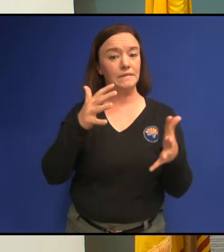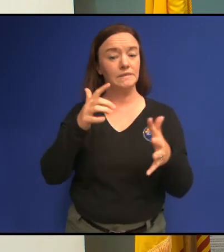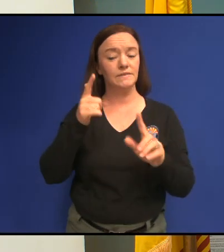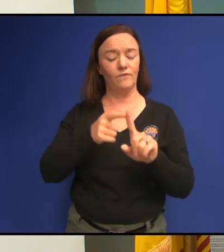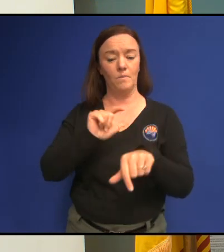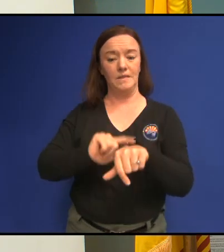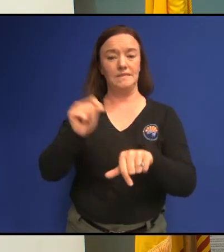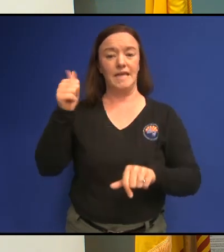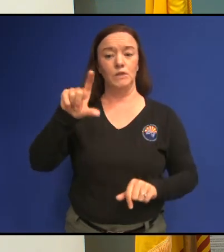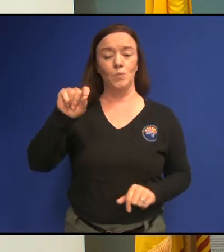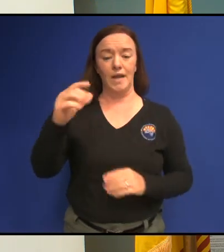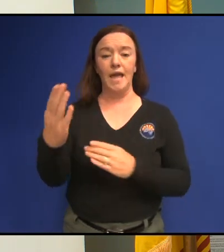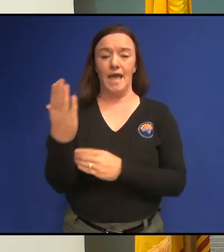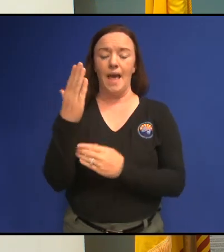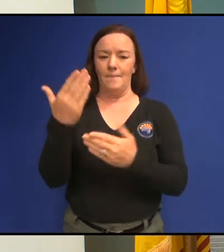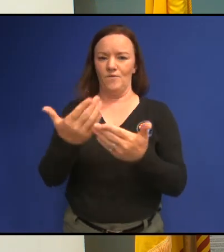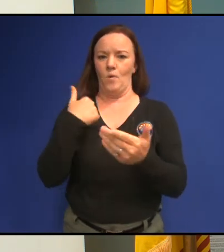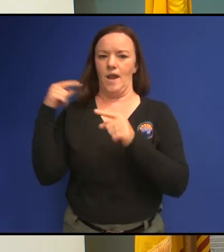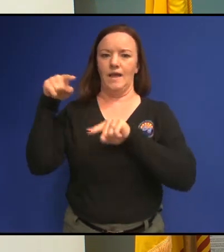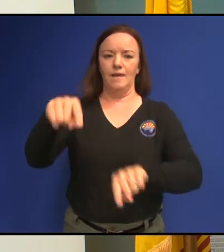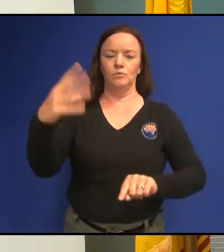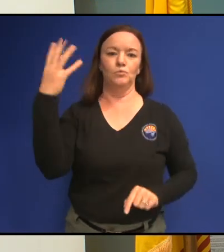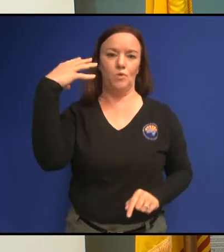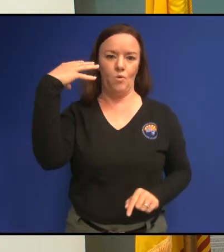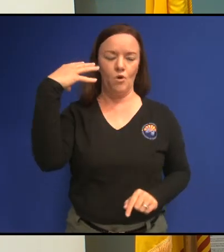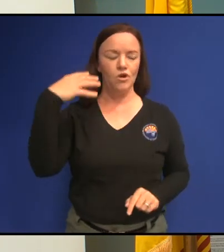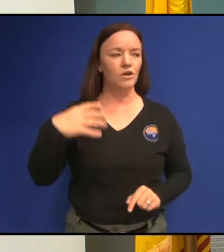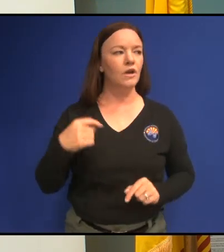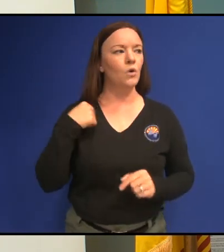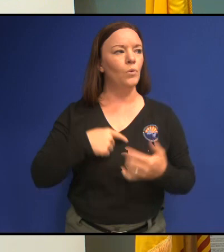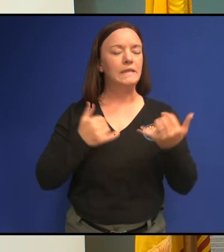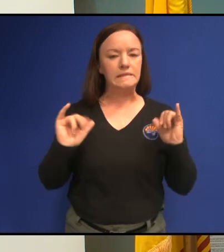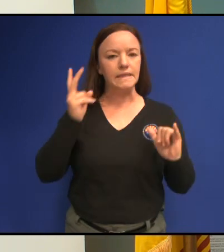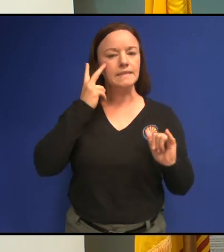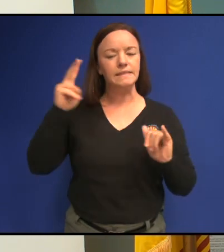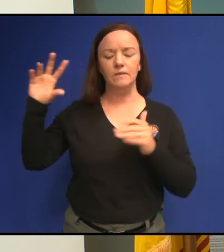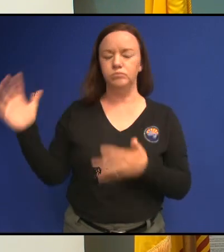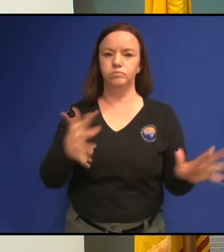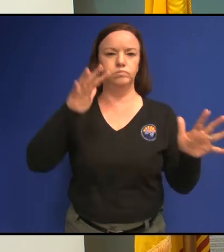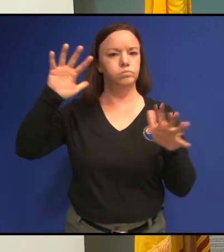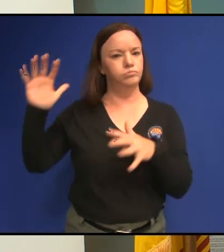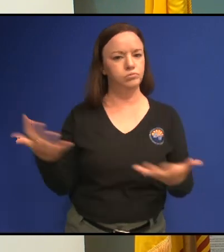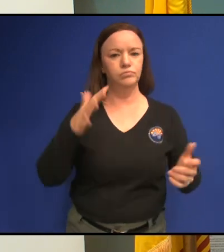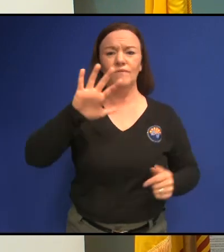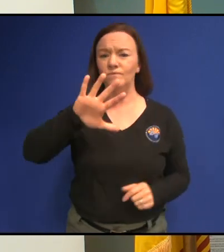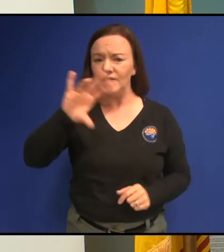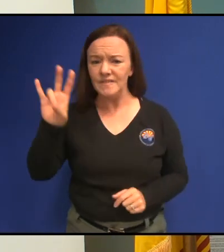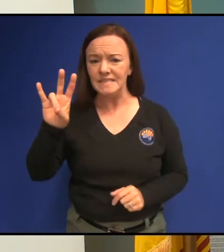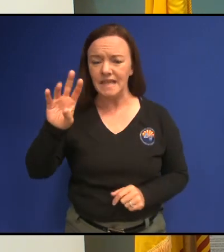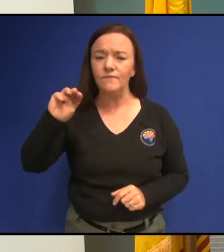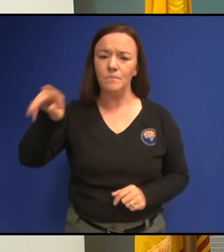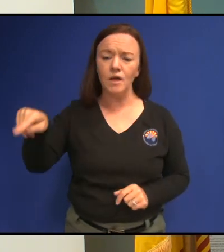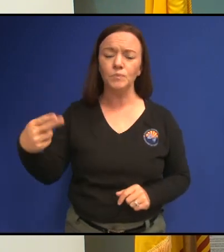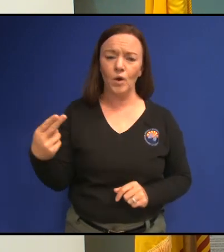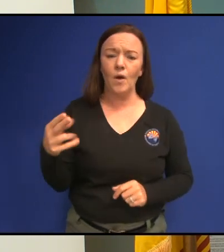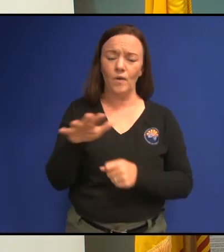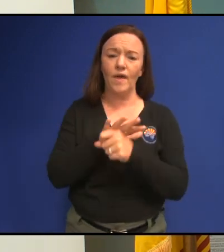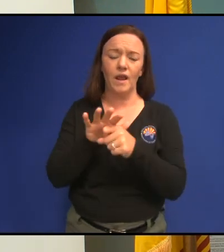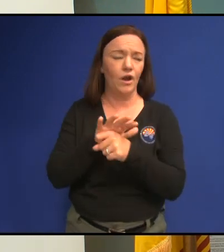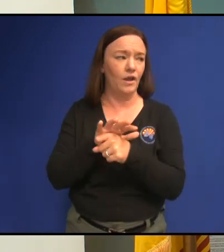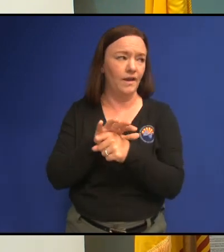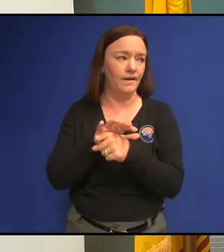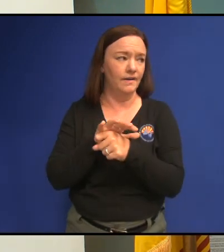a.m. before I came to record this here. We're still seeing wind gusts up to 57 miles per hour in that area. And you can